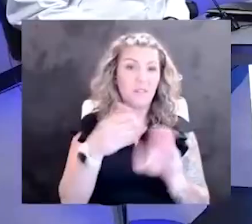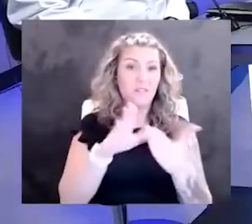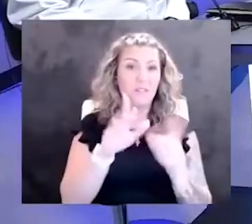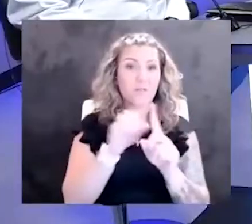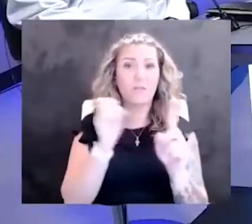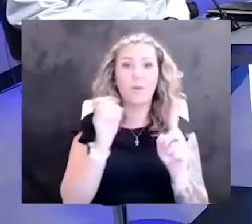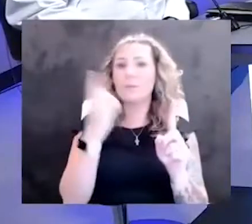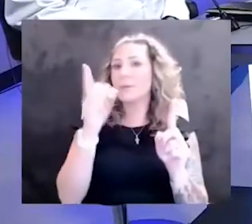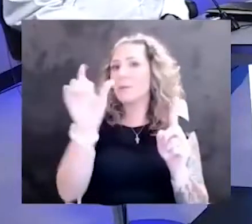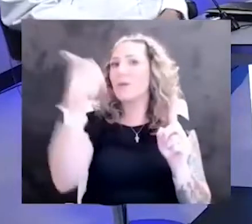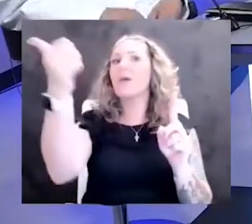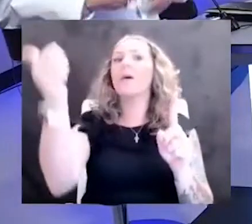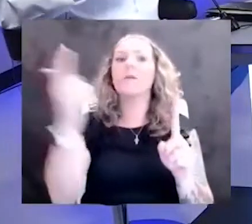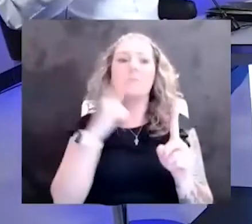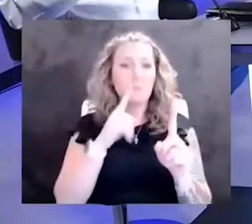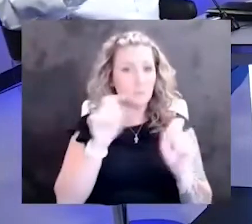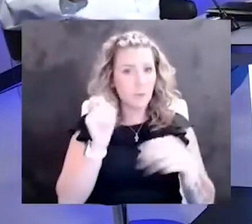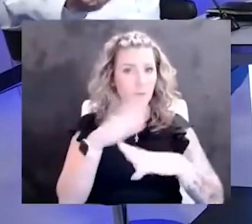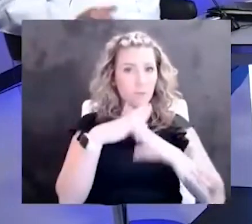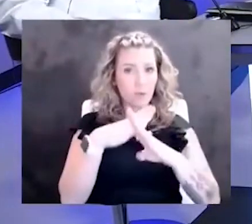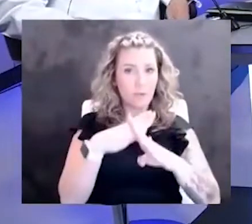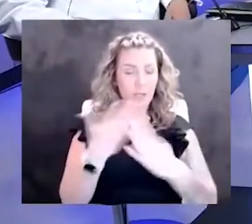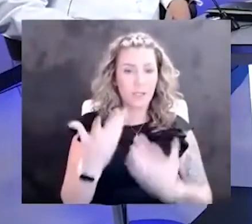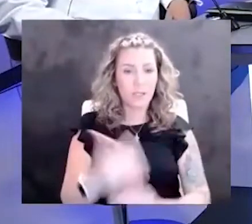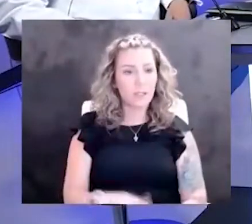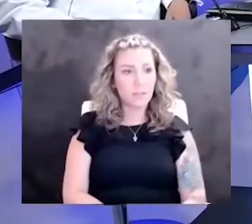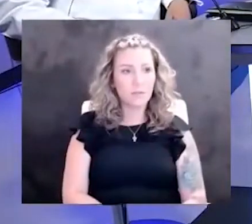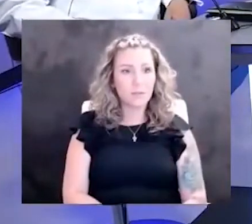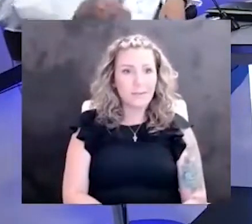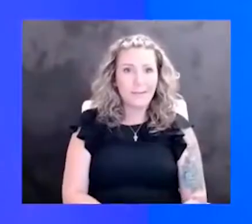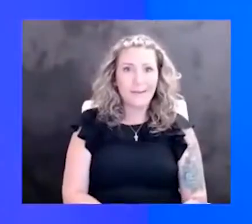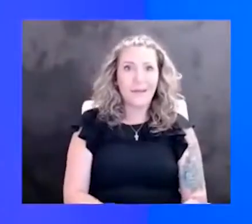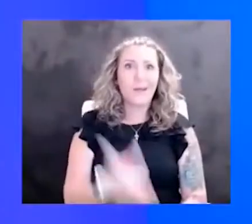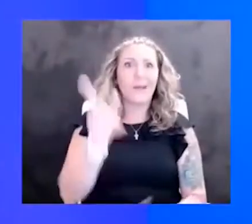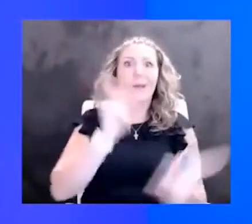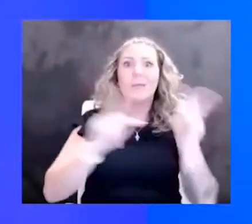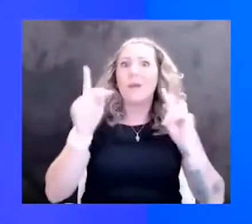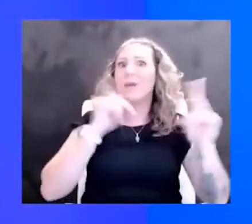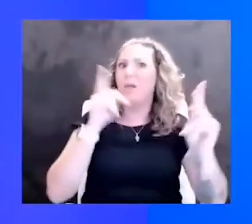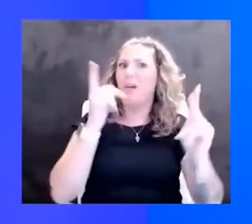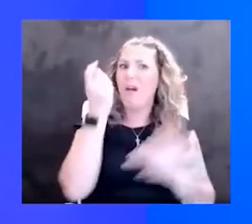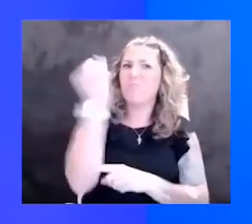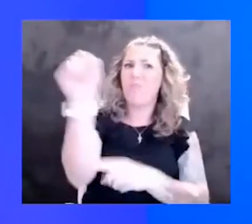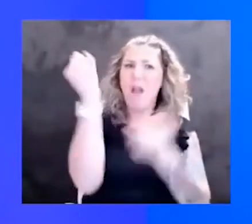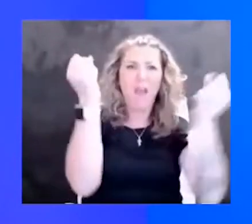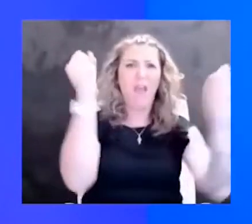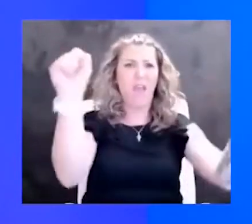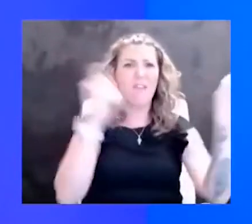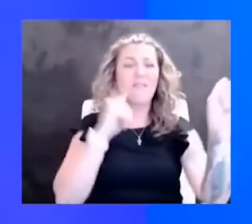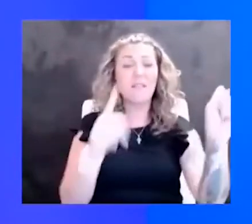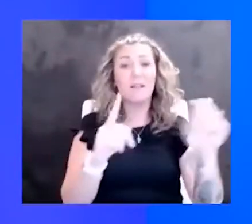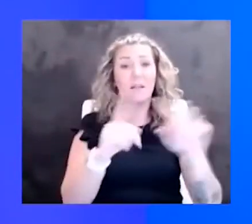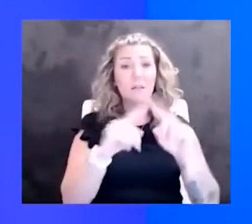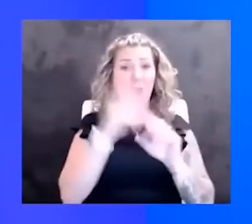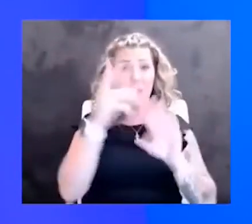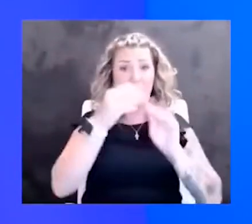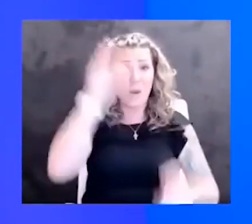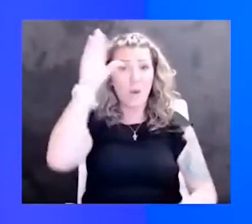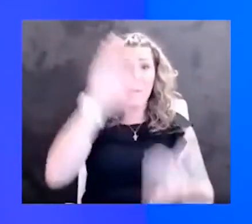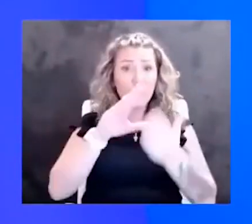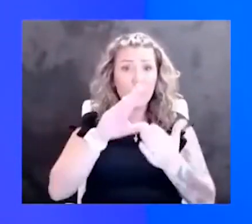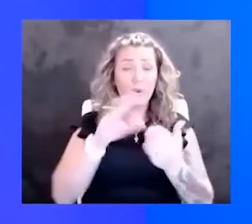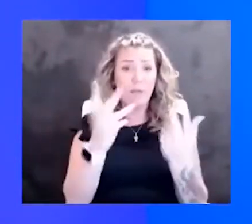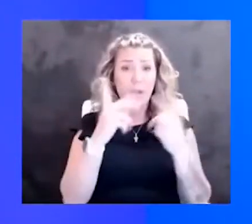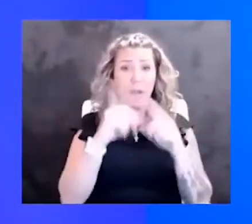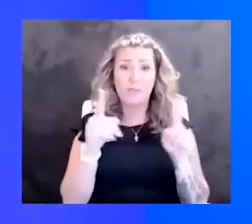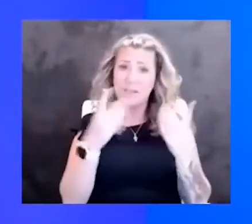else that was preventable, that there'd be rioting in the streets. Mm-hmm. So the fact is the numbers have come down quite dramatically, but we still have a ways to